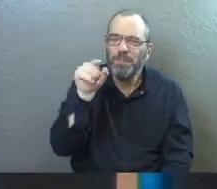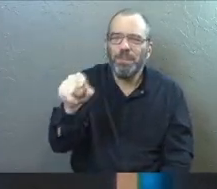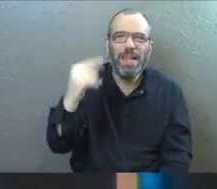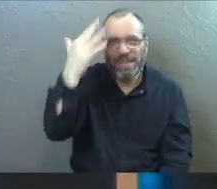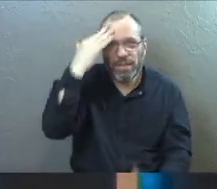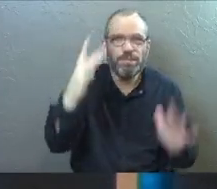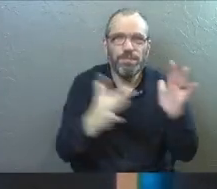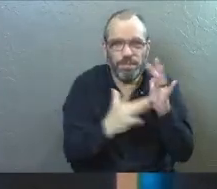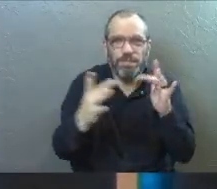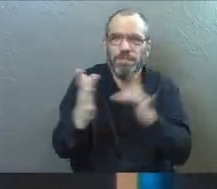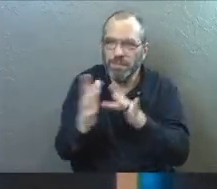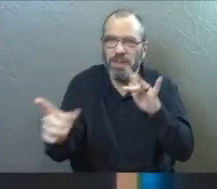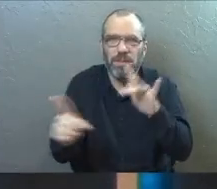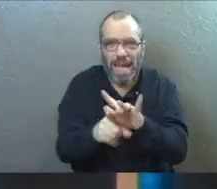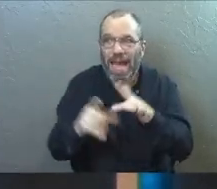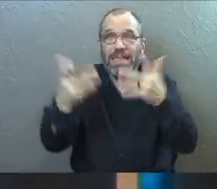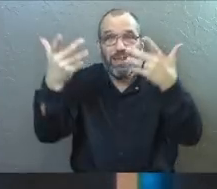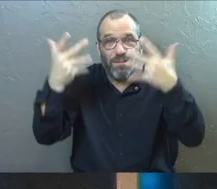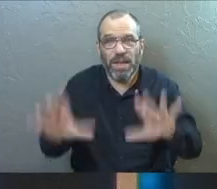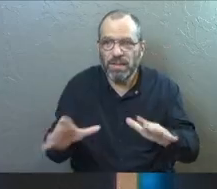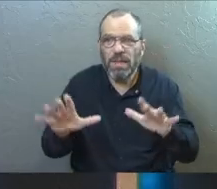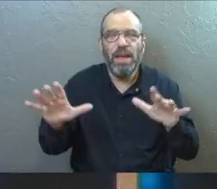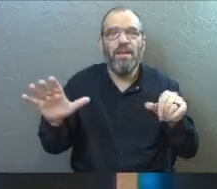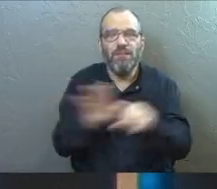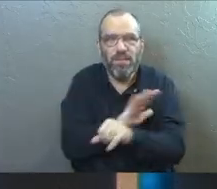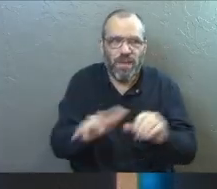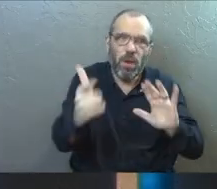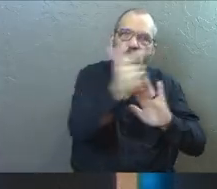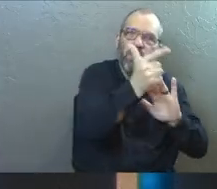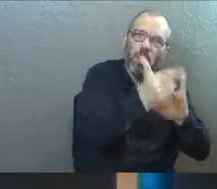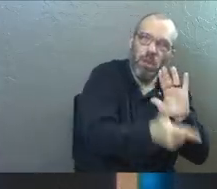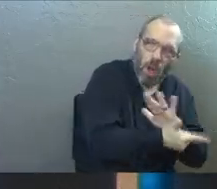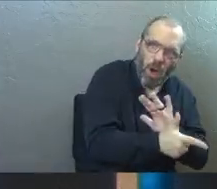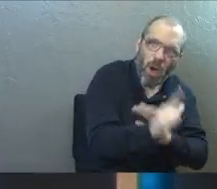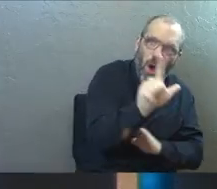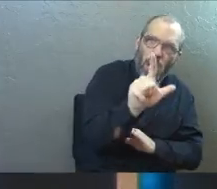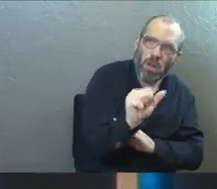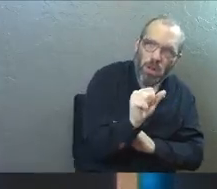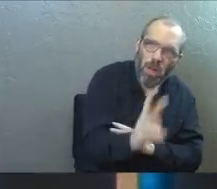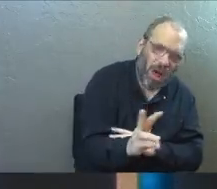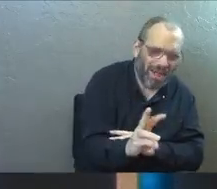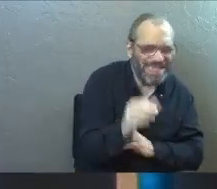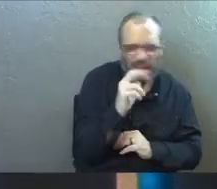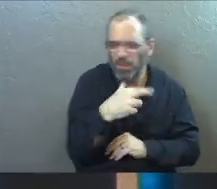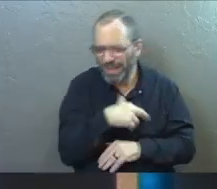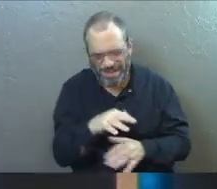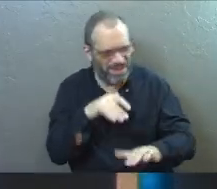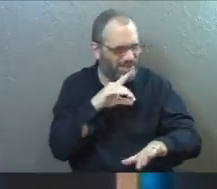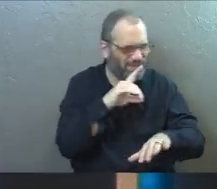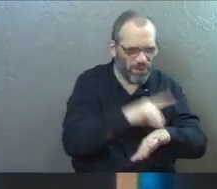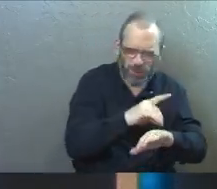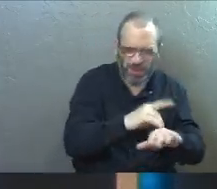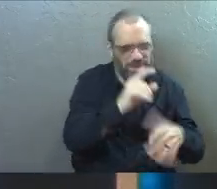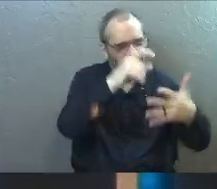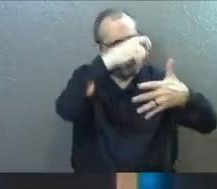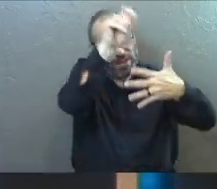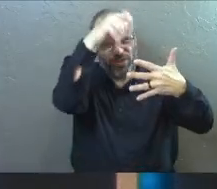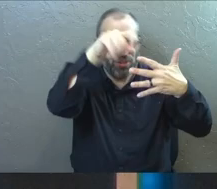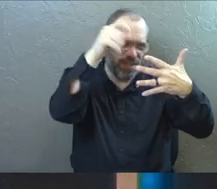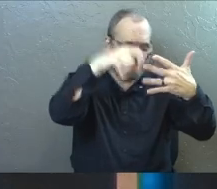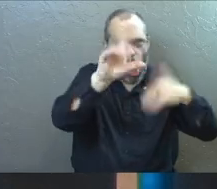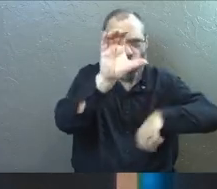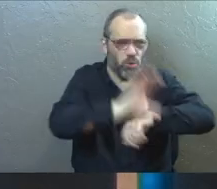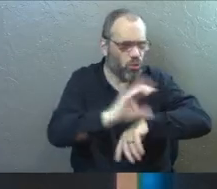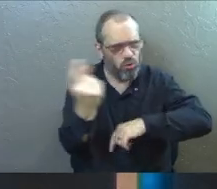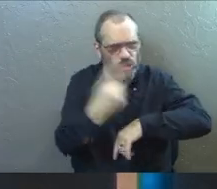know that Jesus has come and he's accomplished, right? He's fulfilled the law, and that you don't want to get tied up in religious duties and just checking boxes and saying, I went to